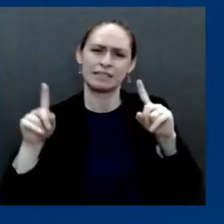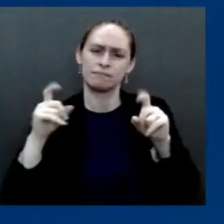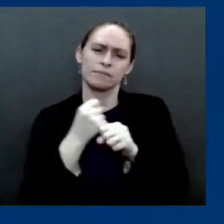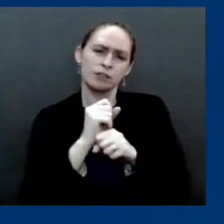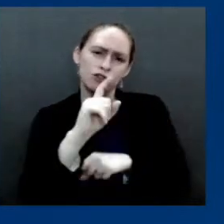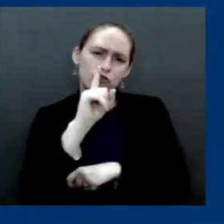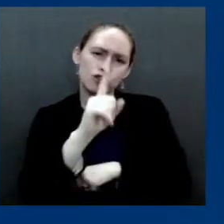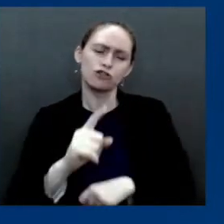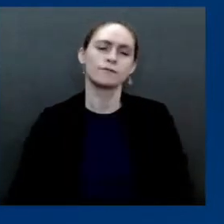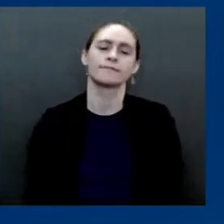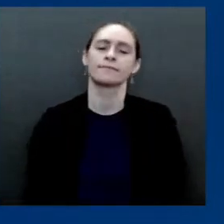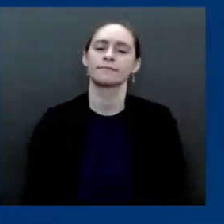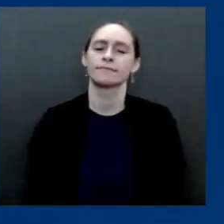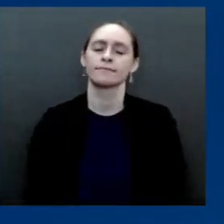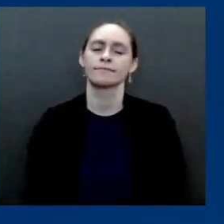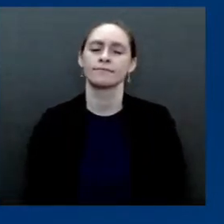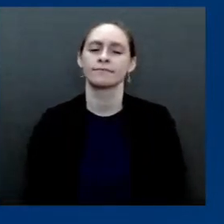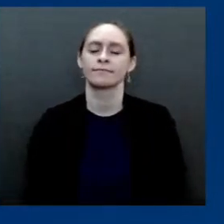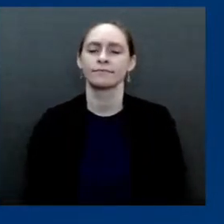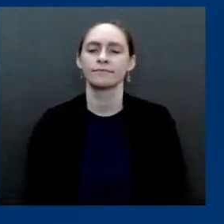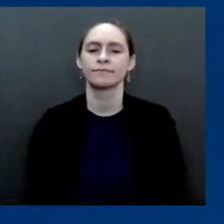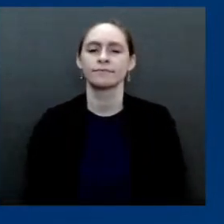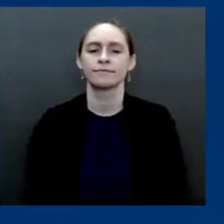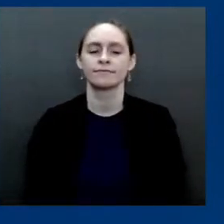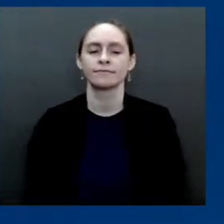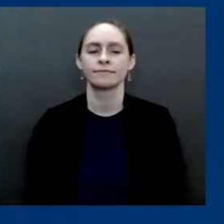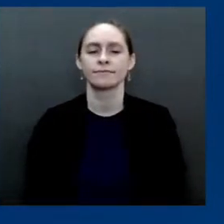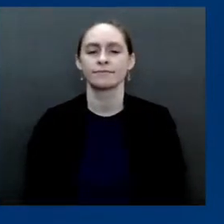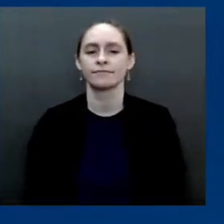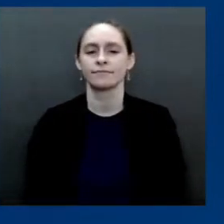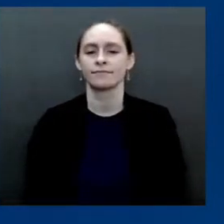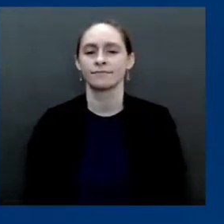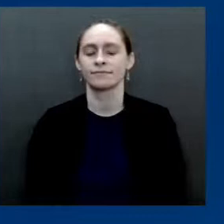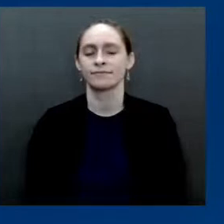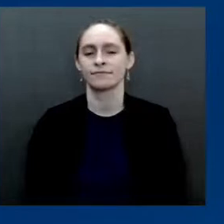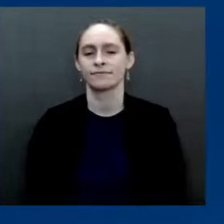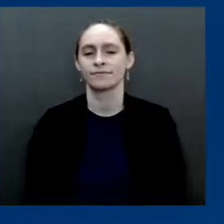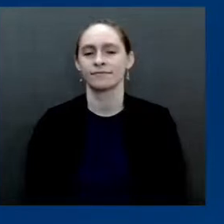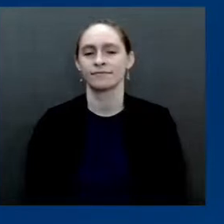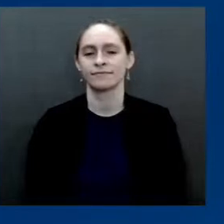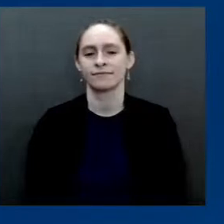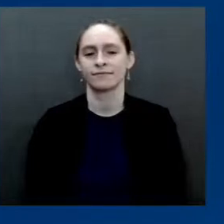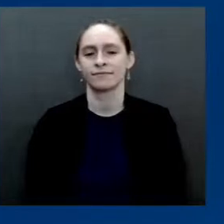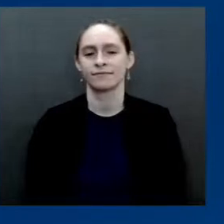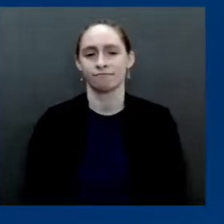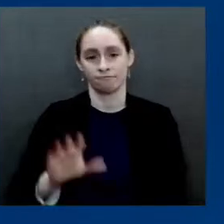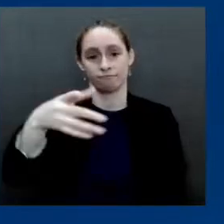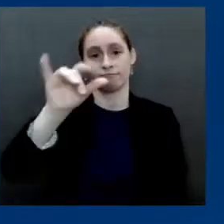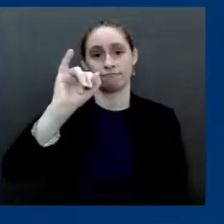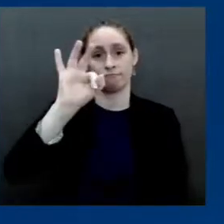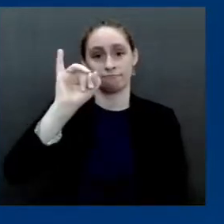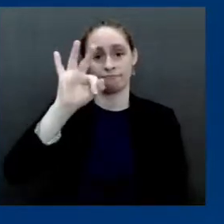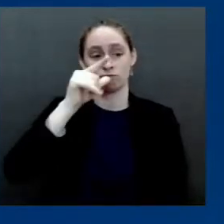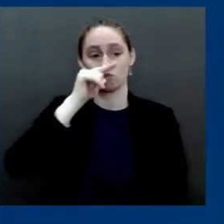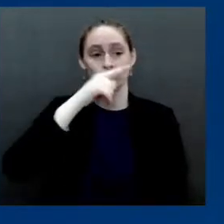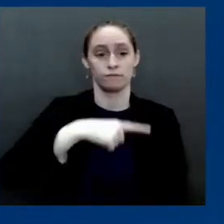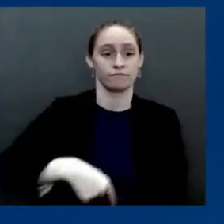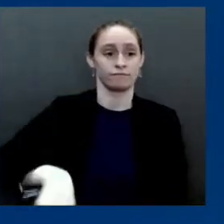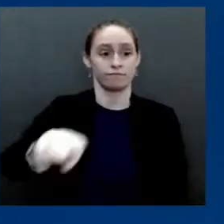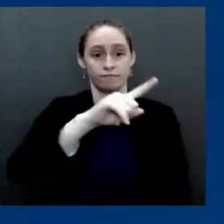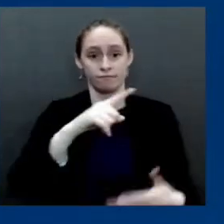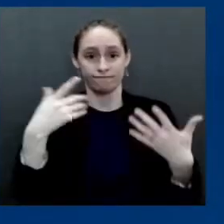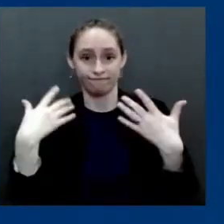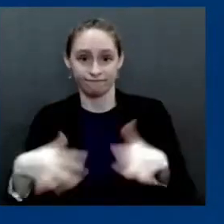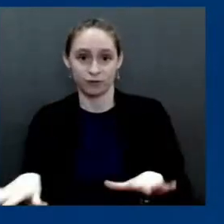J&J over 2 months ago, and have not yet received your booster, you should quarantine for 5 days following your last